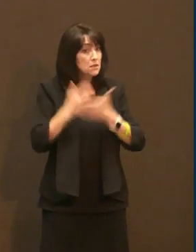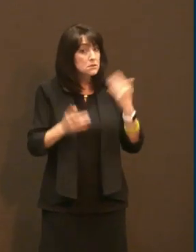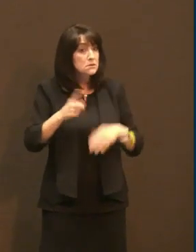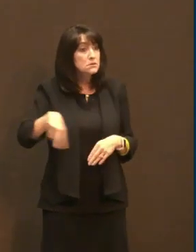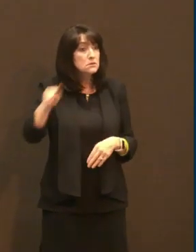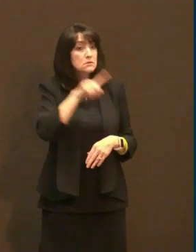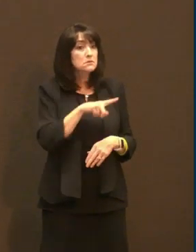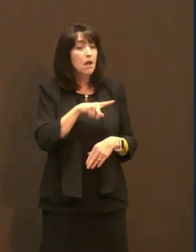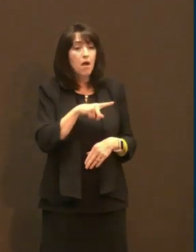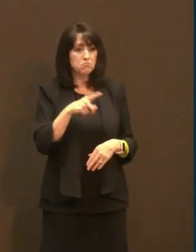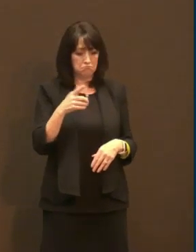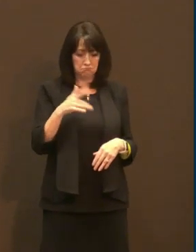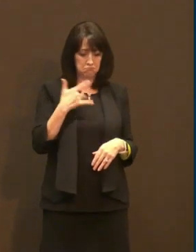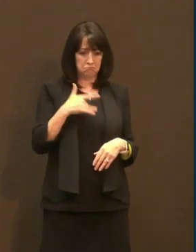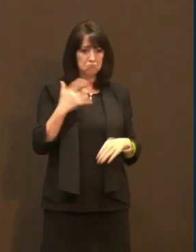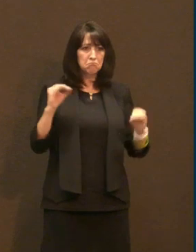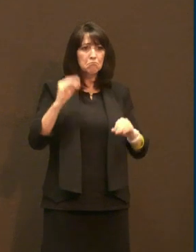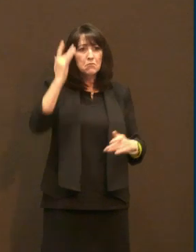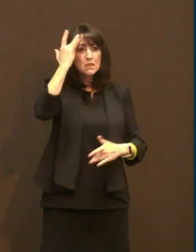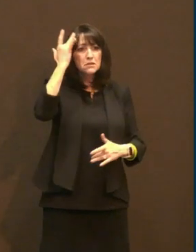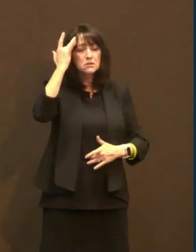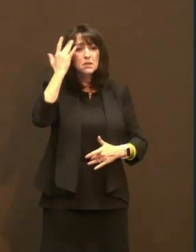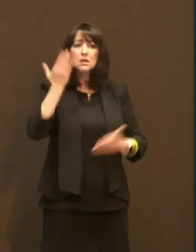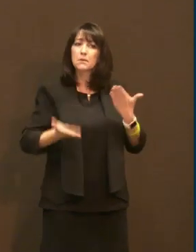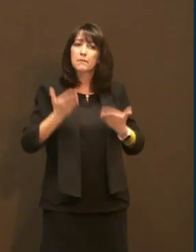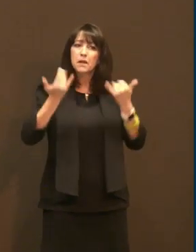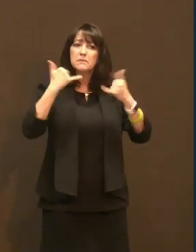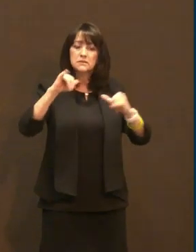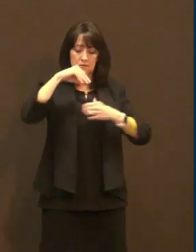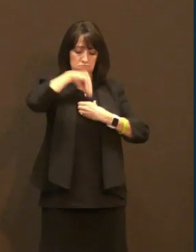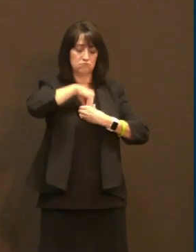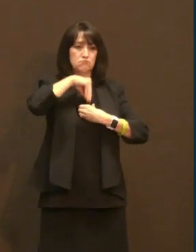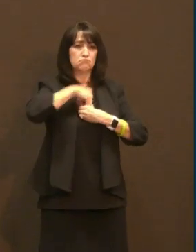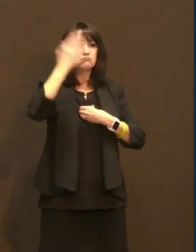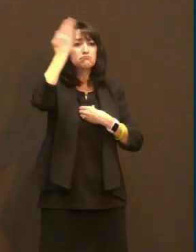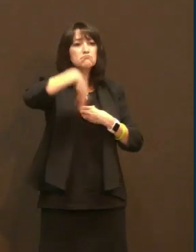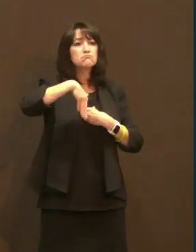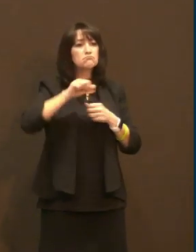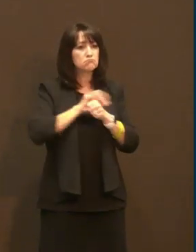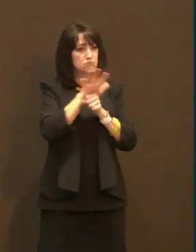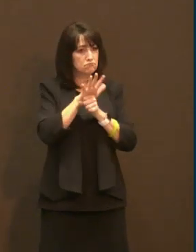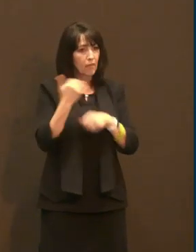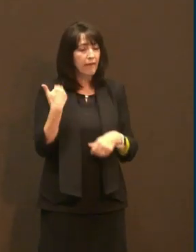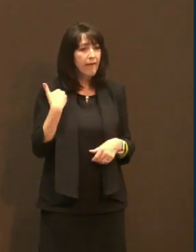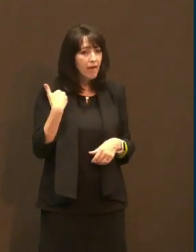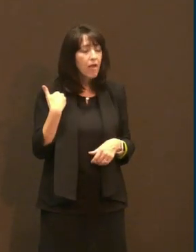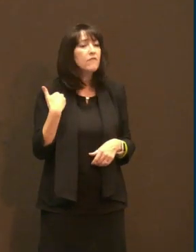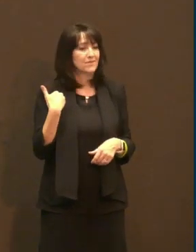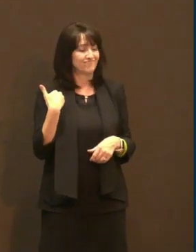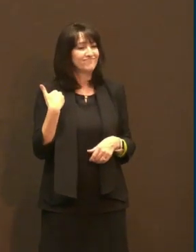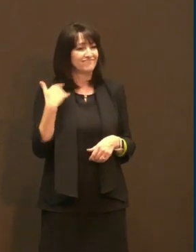face covering, and of course still staying home if you're sick, and all the normal stuff, washing your hands, remains so